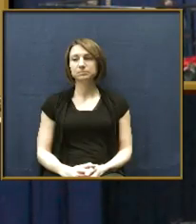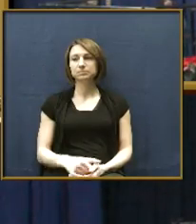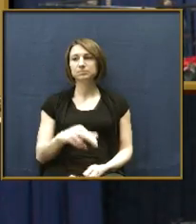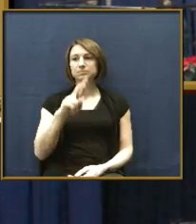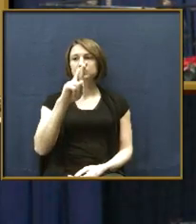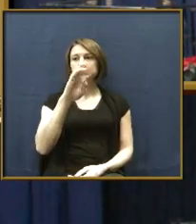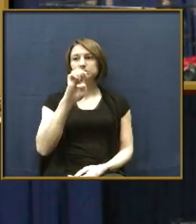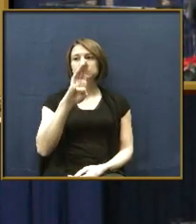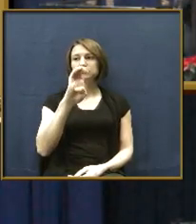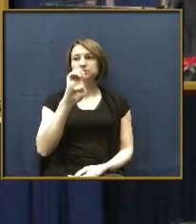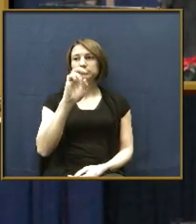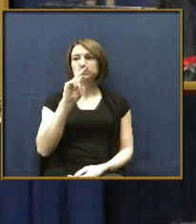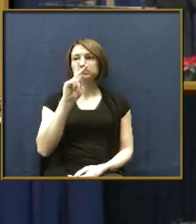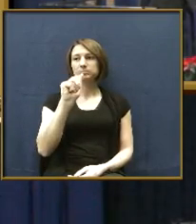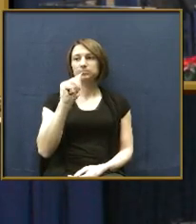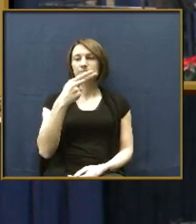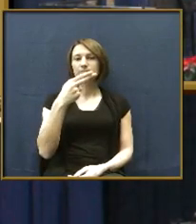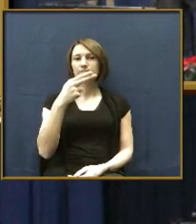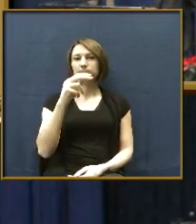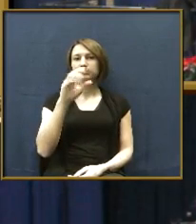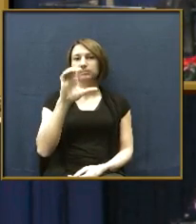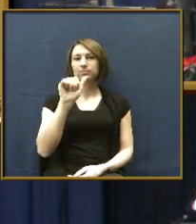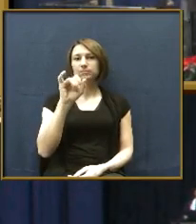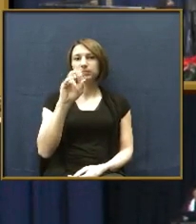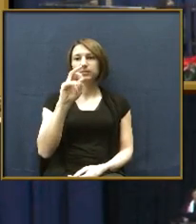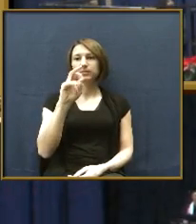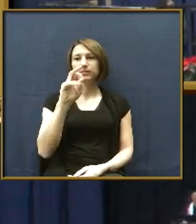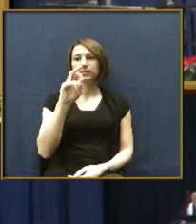Rebecca Jean Kane.